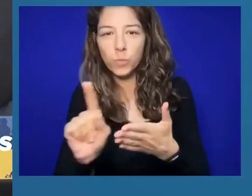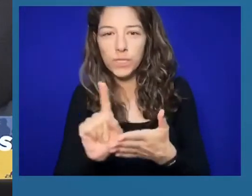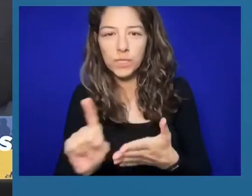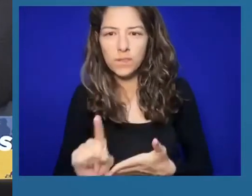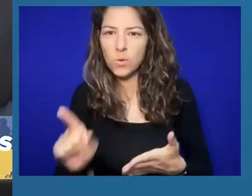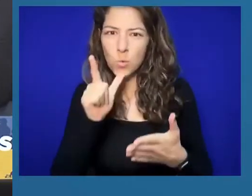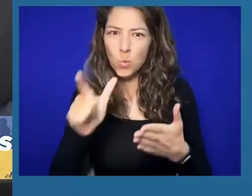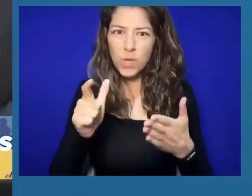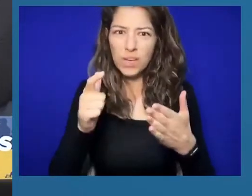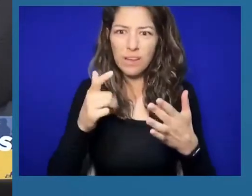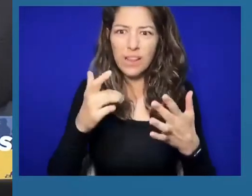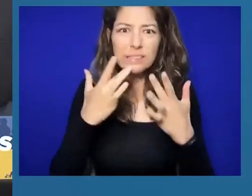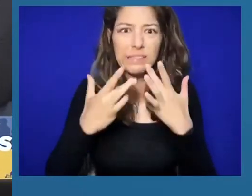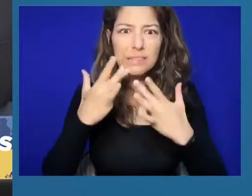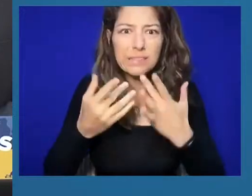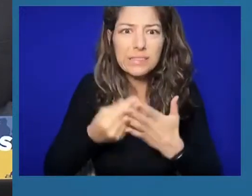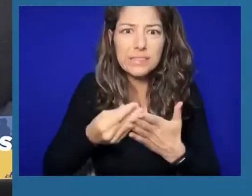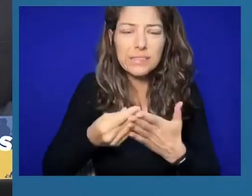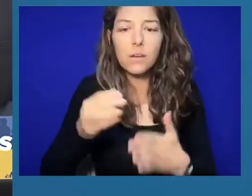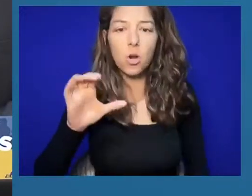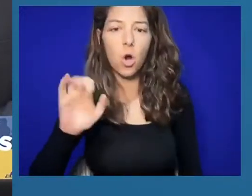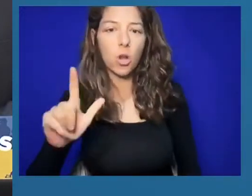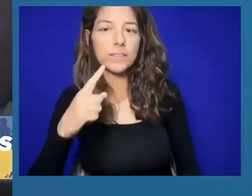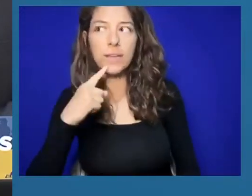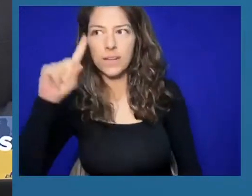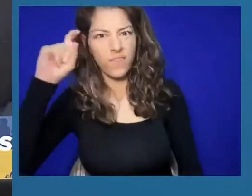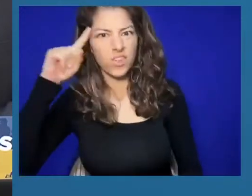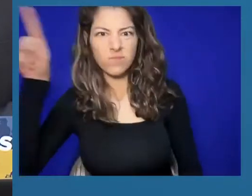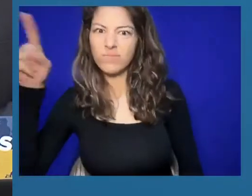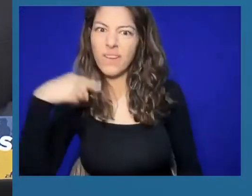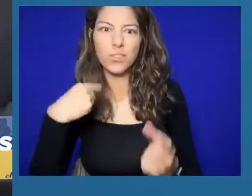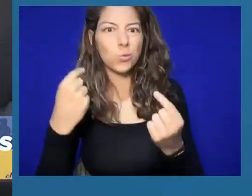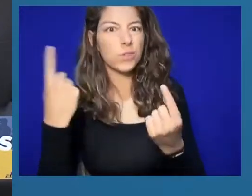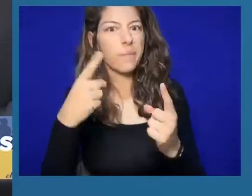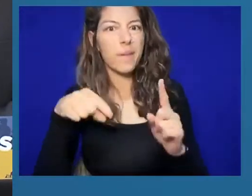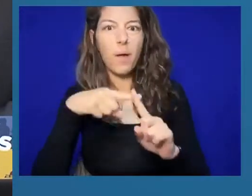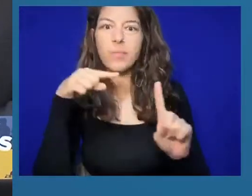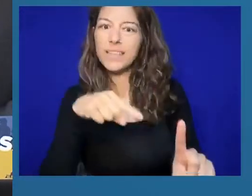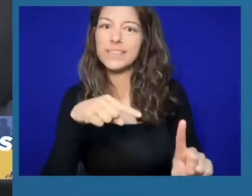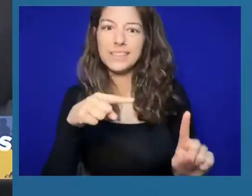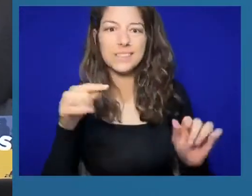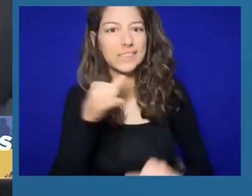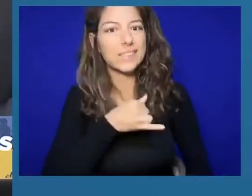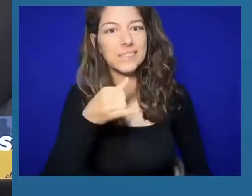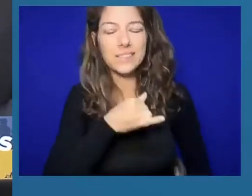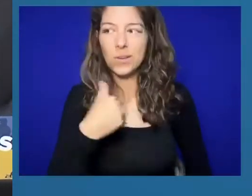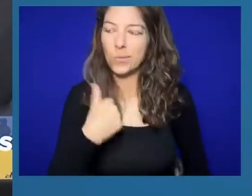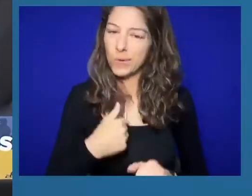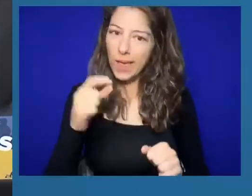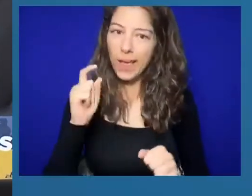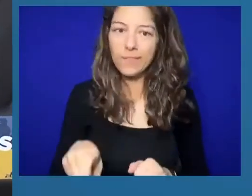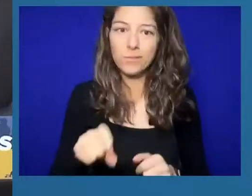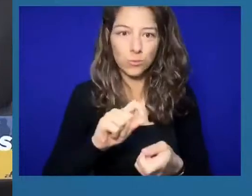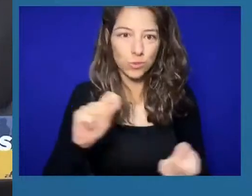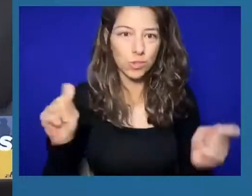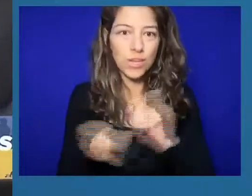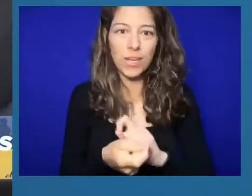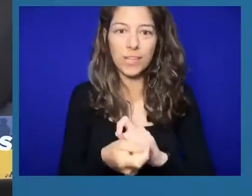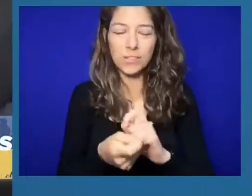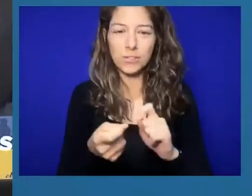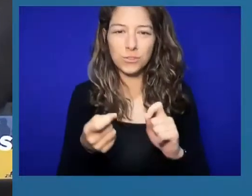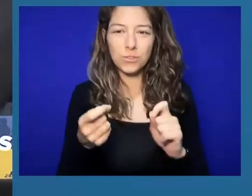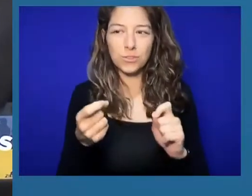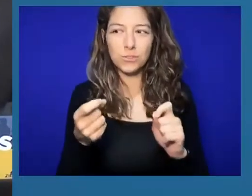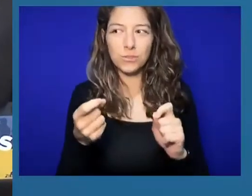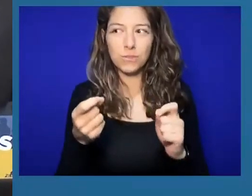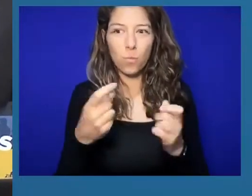that? Carl Heastie said, Governor, we got to do something about this. He says, we have to be able to change what